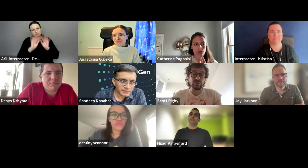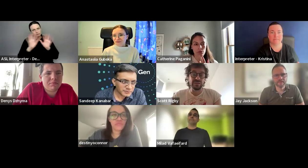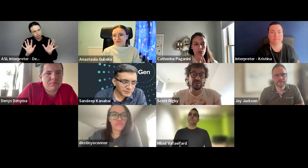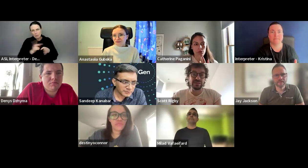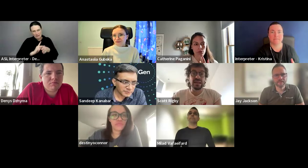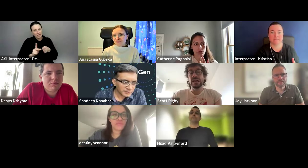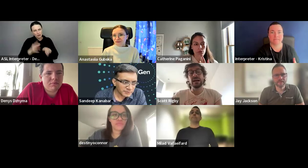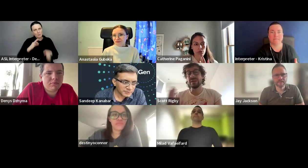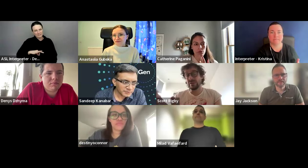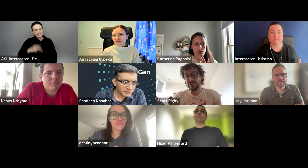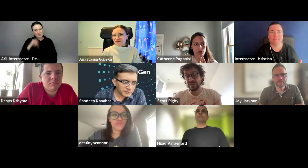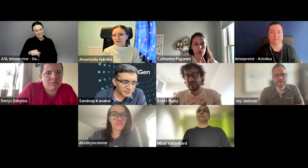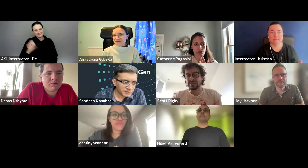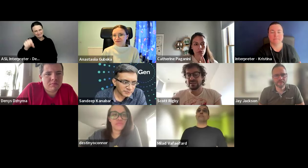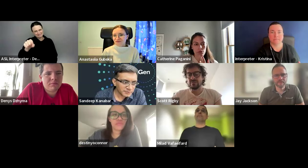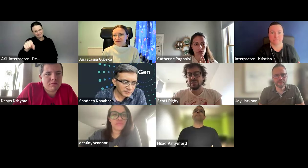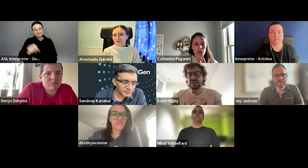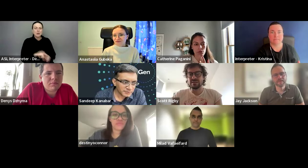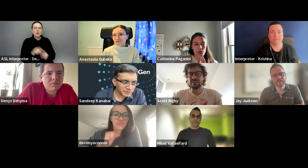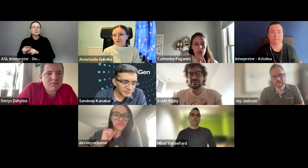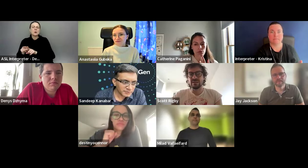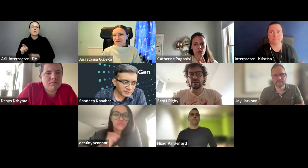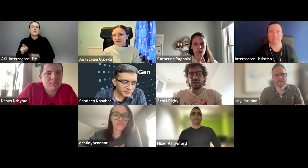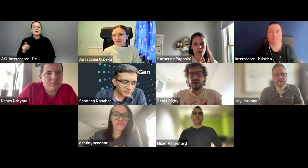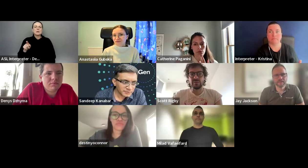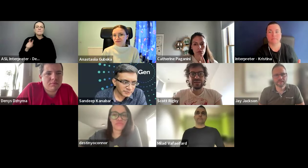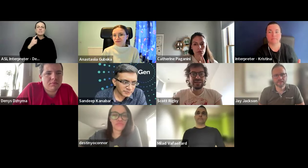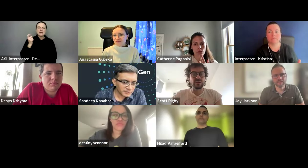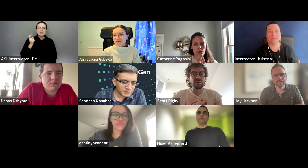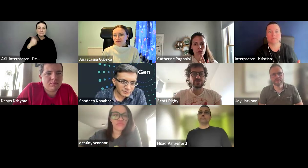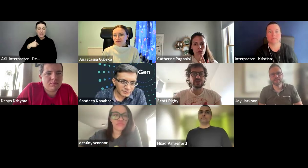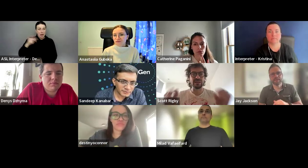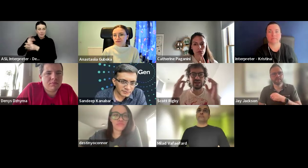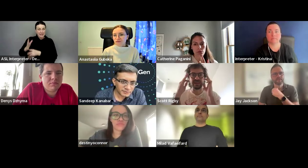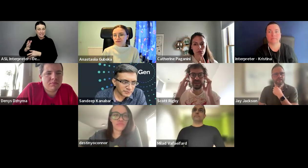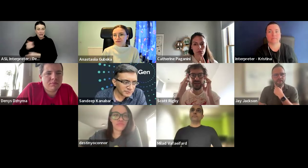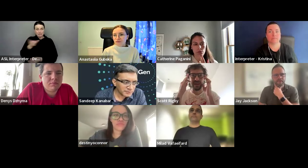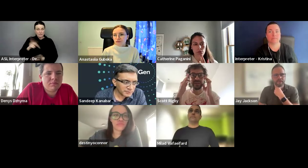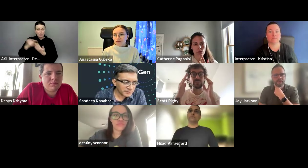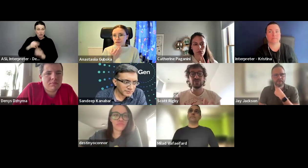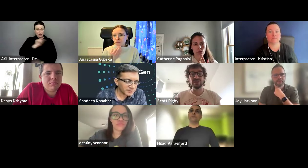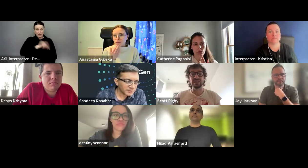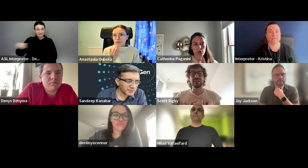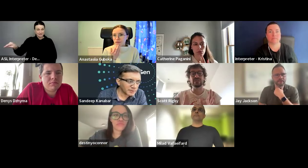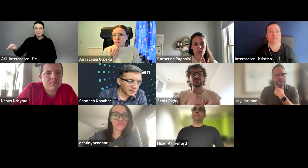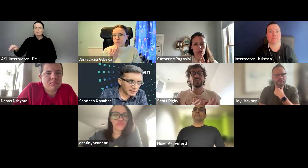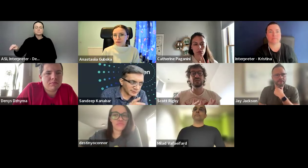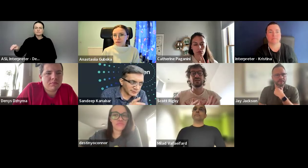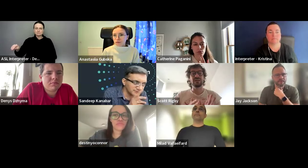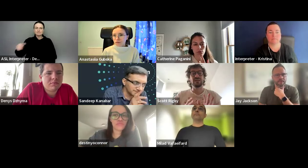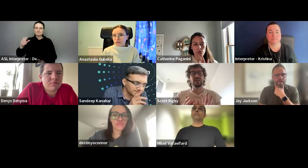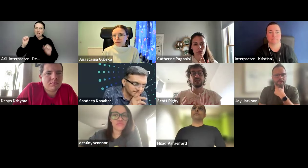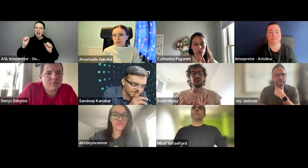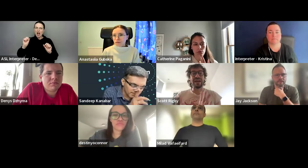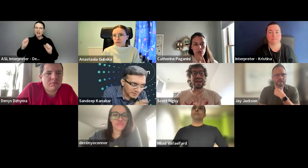direct professional benefits. Another thing is because I'm a maintainer on projects, I have the opportunity to